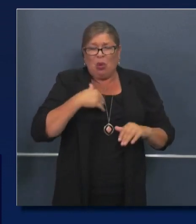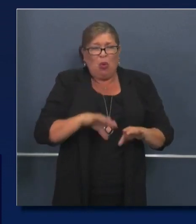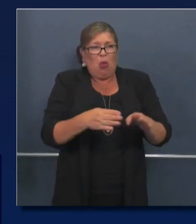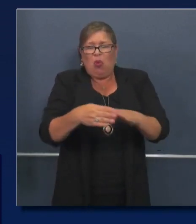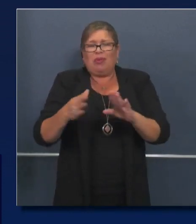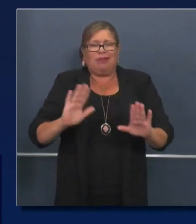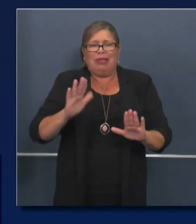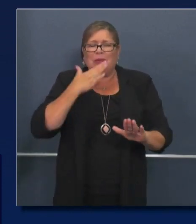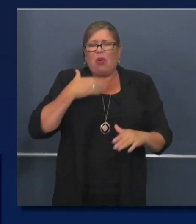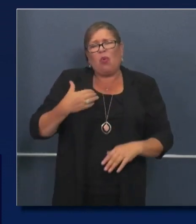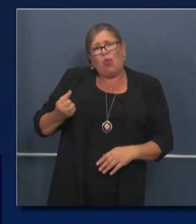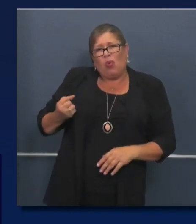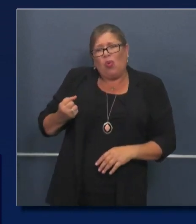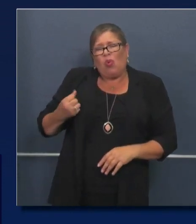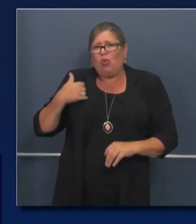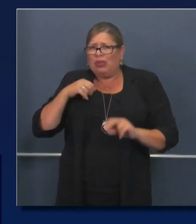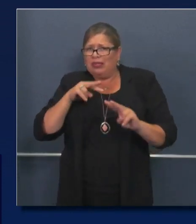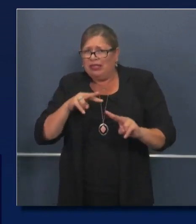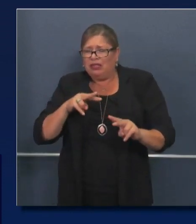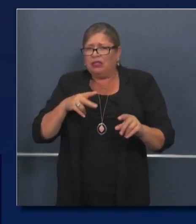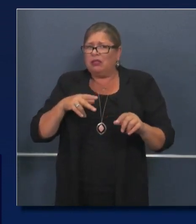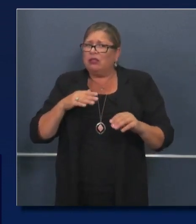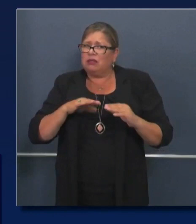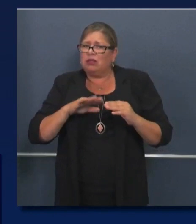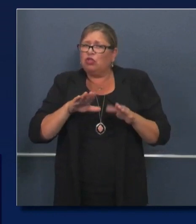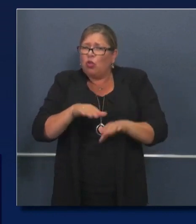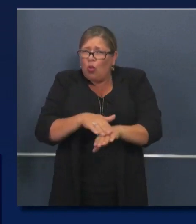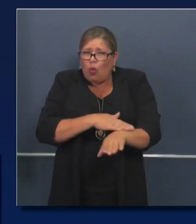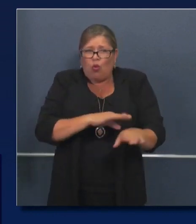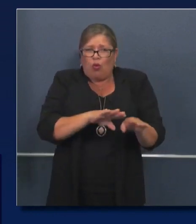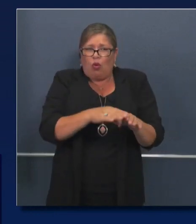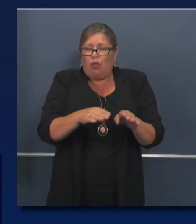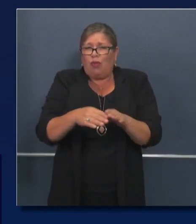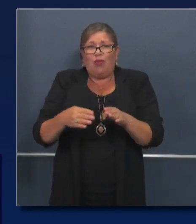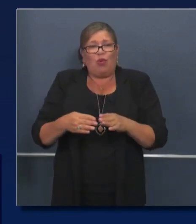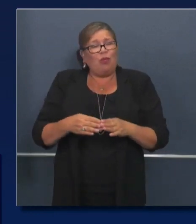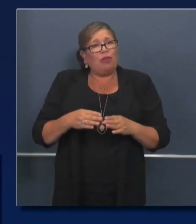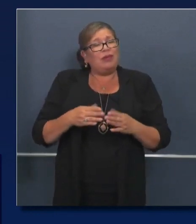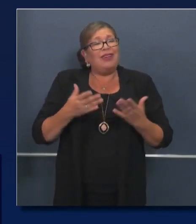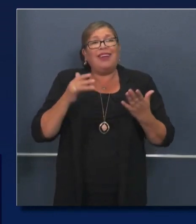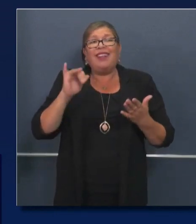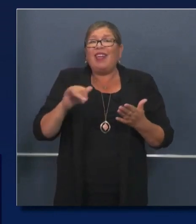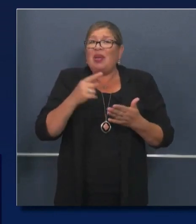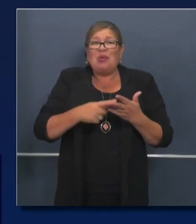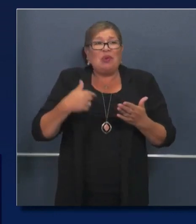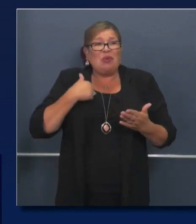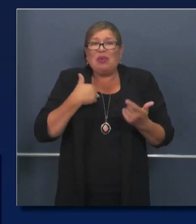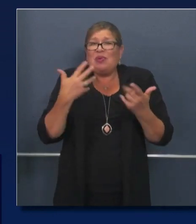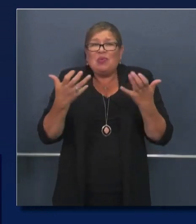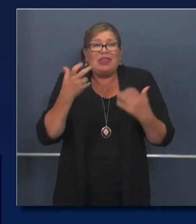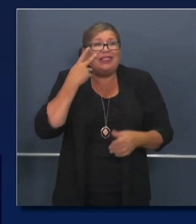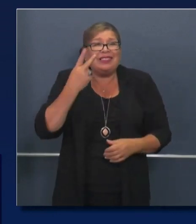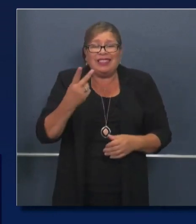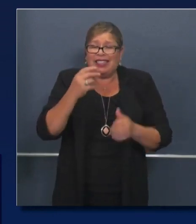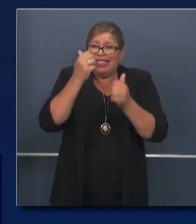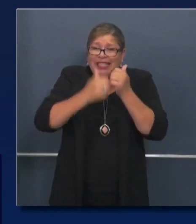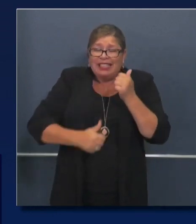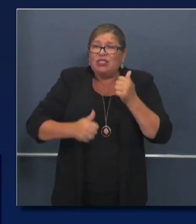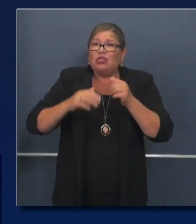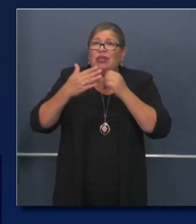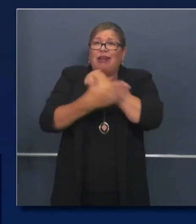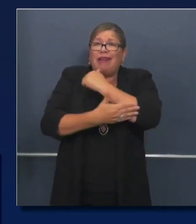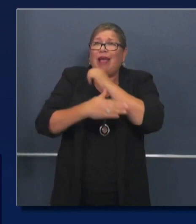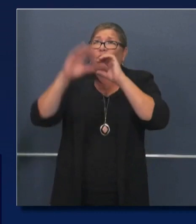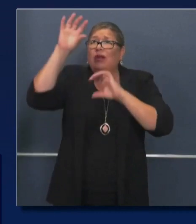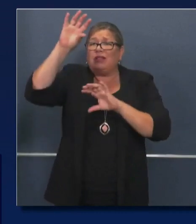weeks. And it's exactly what we encourage. What works in Lassen may not work in other parts of